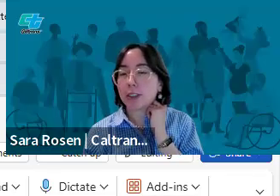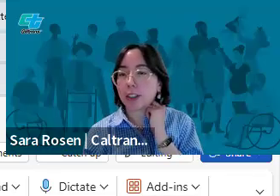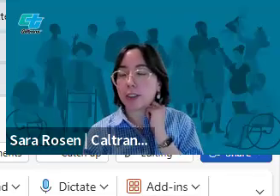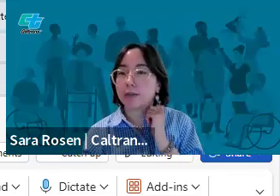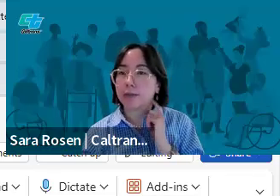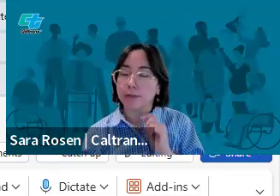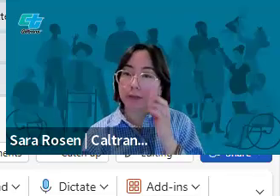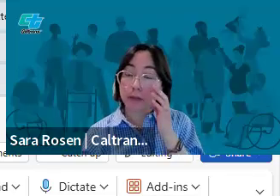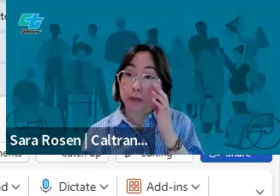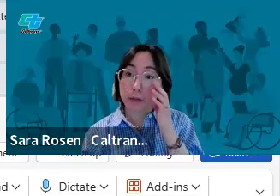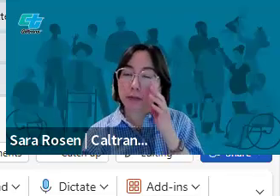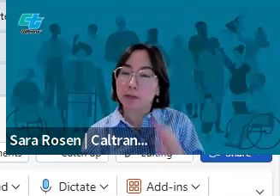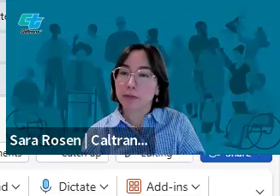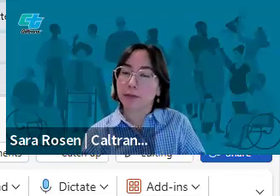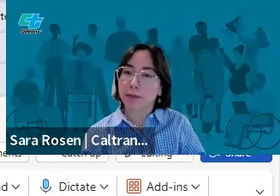oh, go ahead, Michelle.